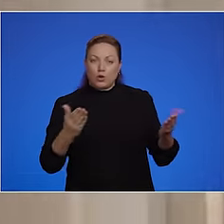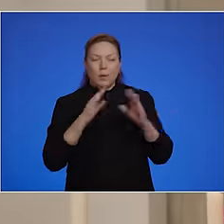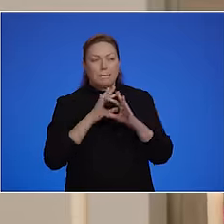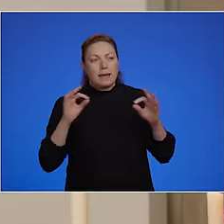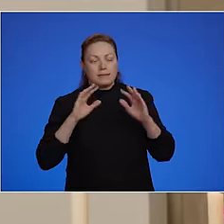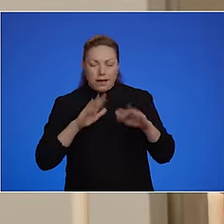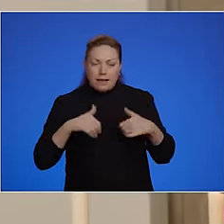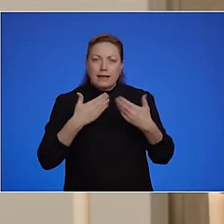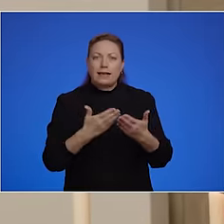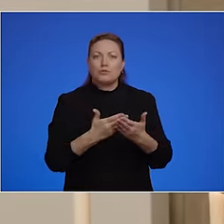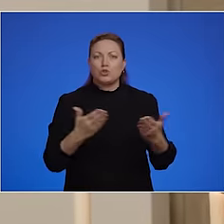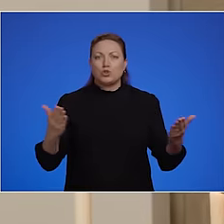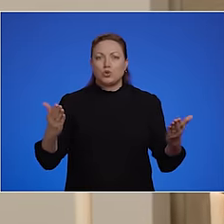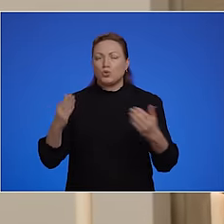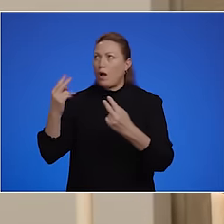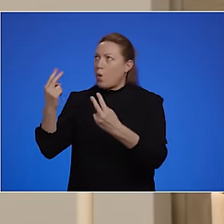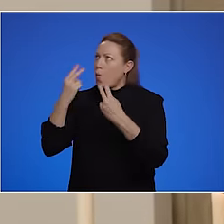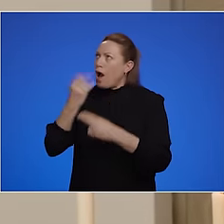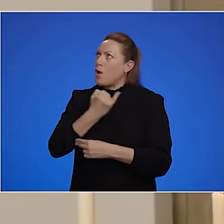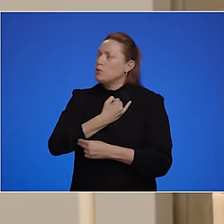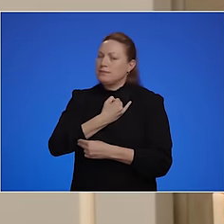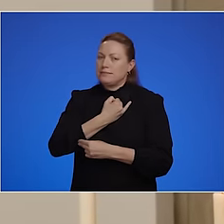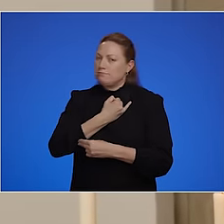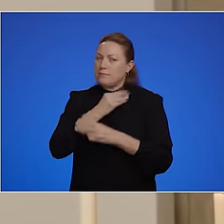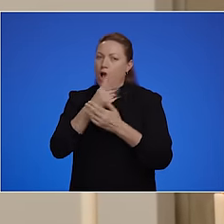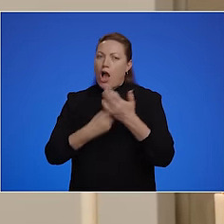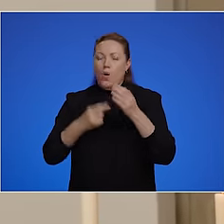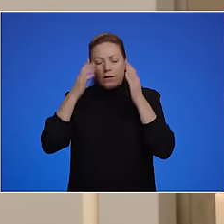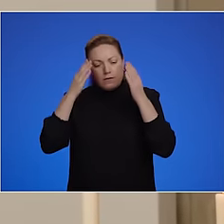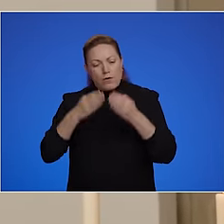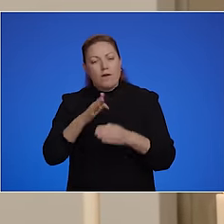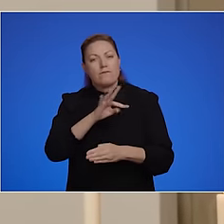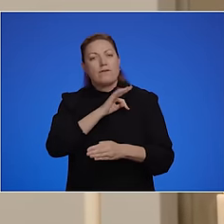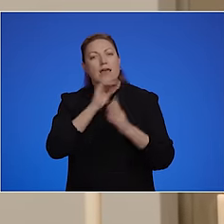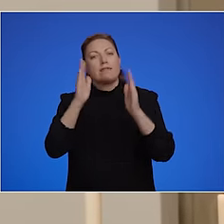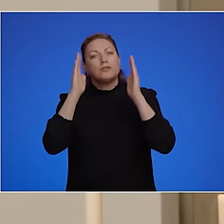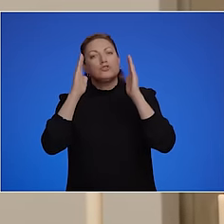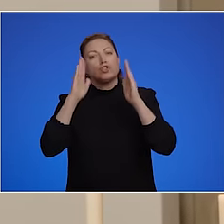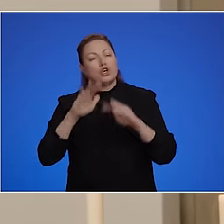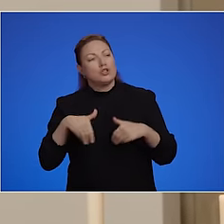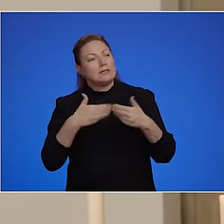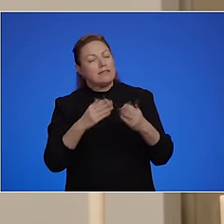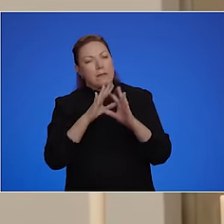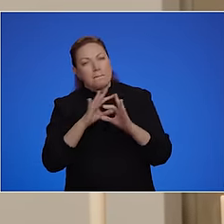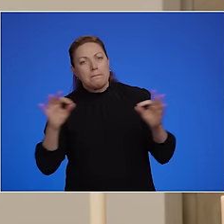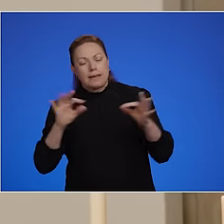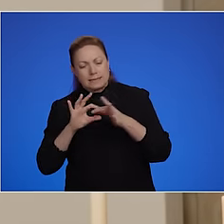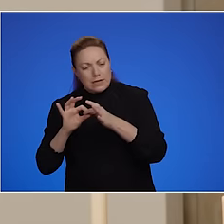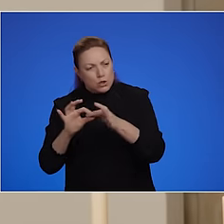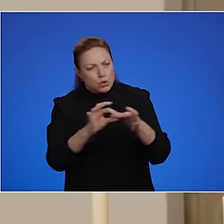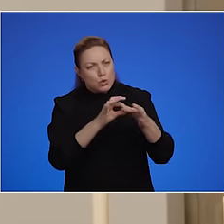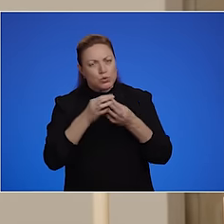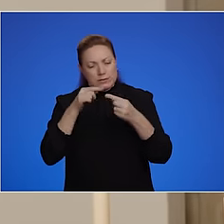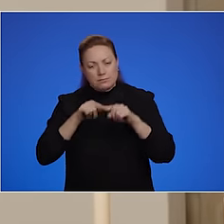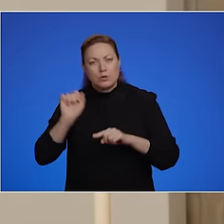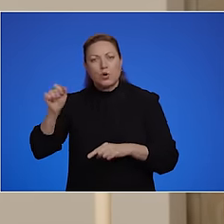you, look not on our sins, but on the faith of your Church, and graciously grant her peace and unity in accordance with your